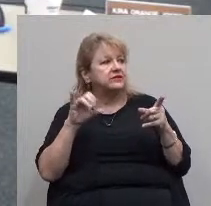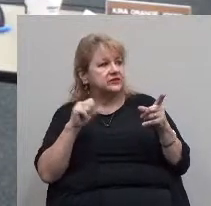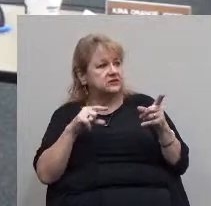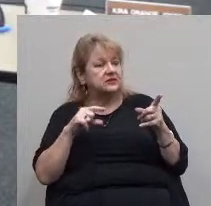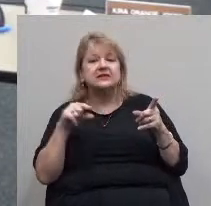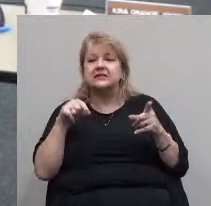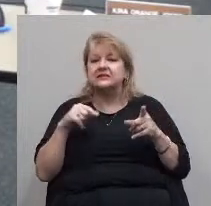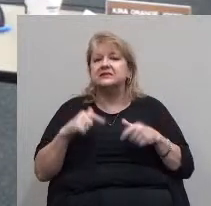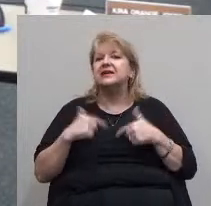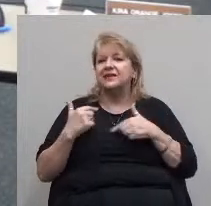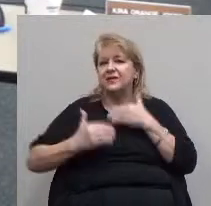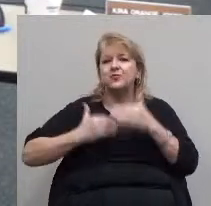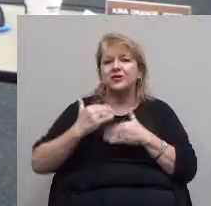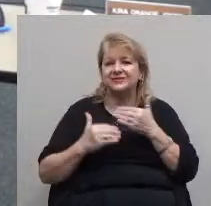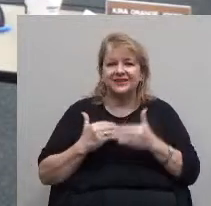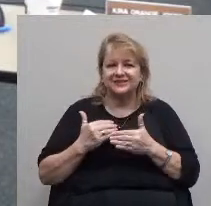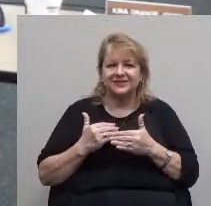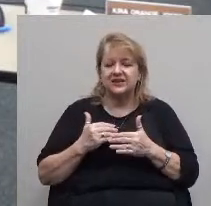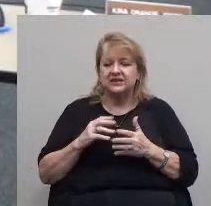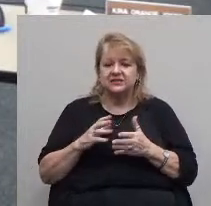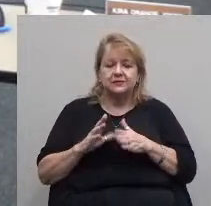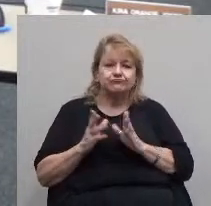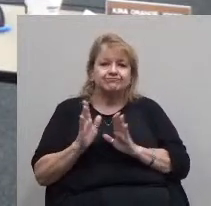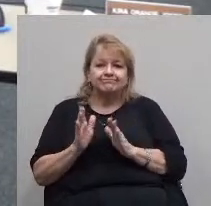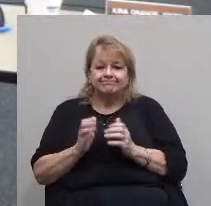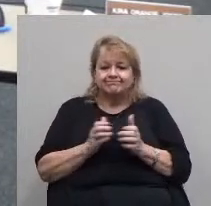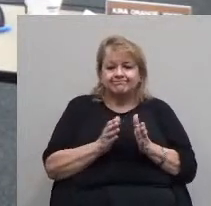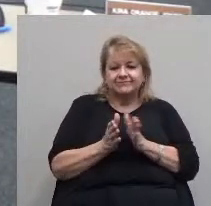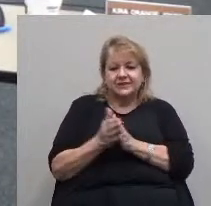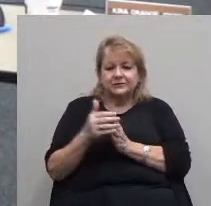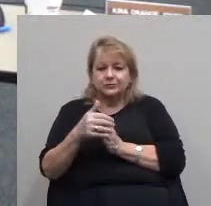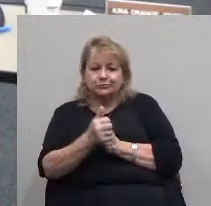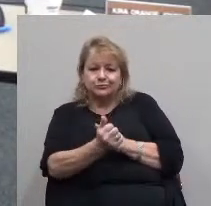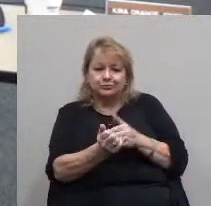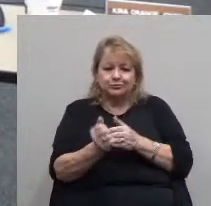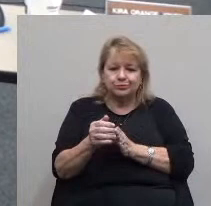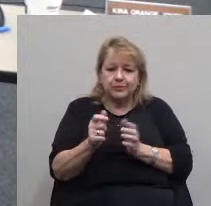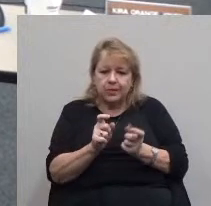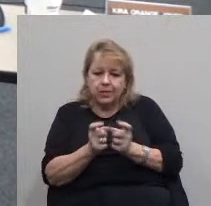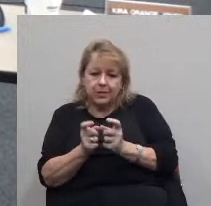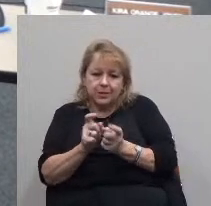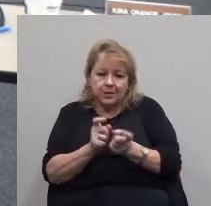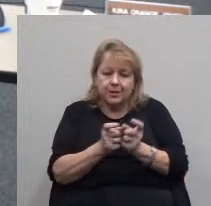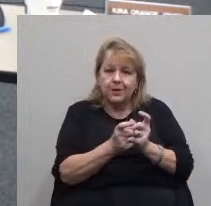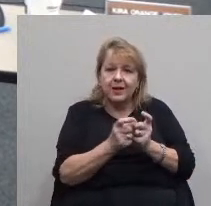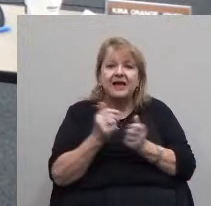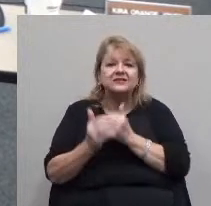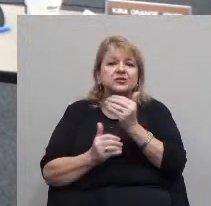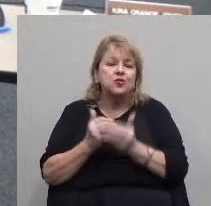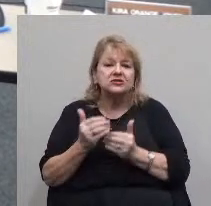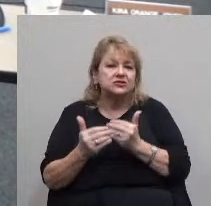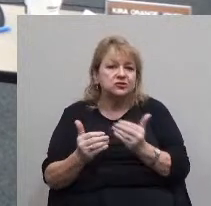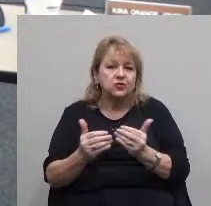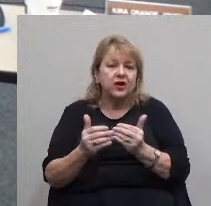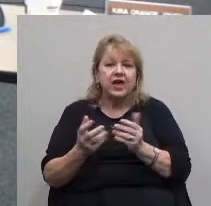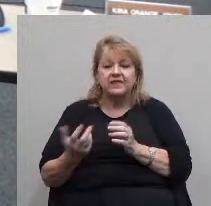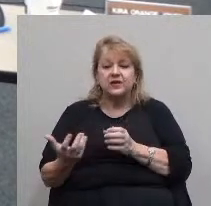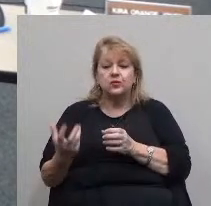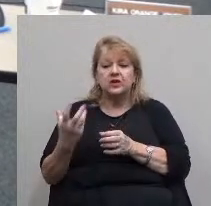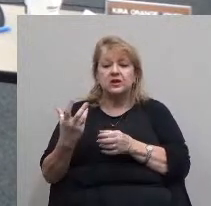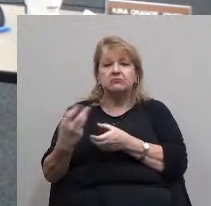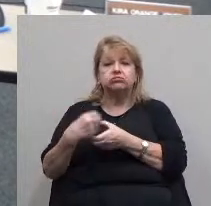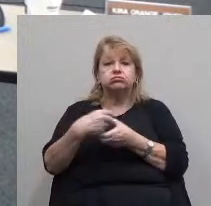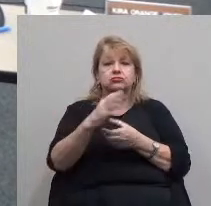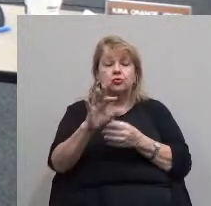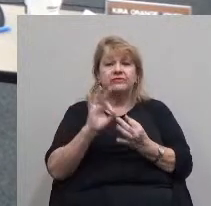it's a living process, right? So we're able to make changes as the process goes forward and incorporate some of the feedback.